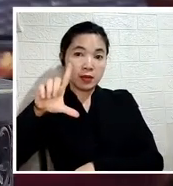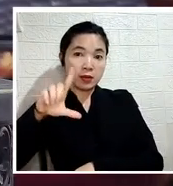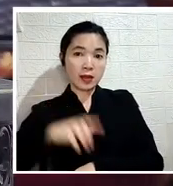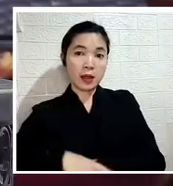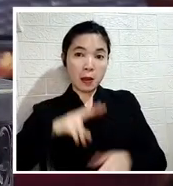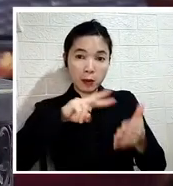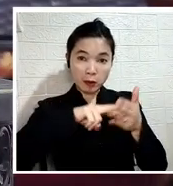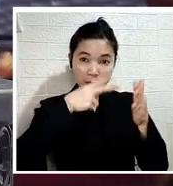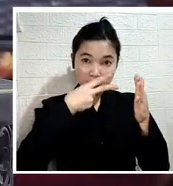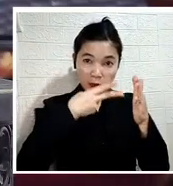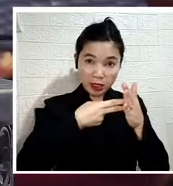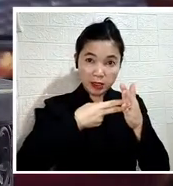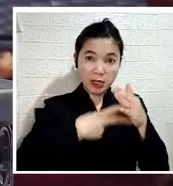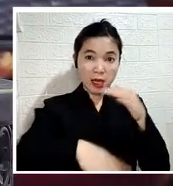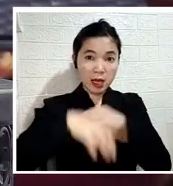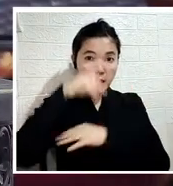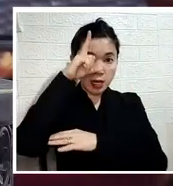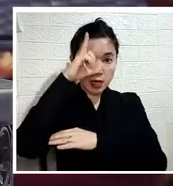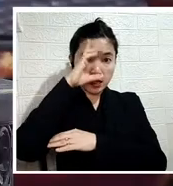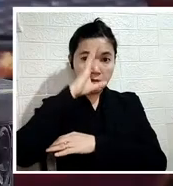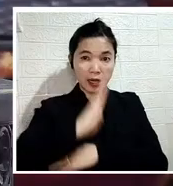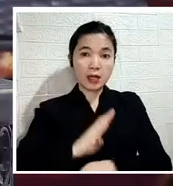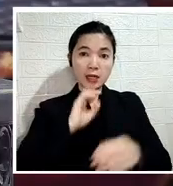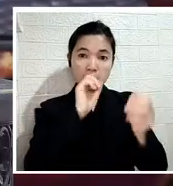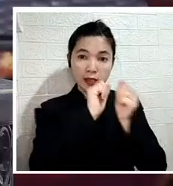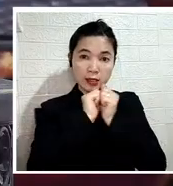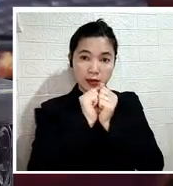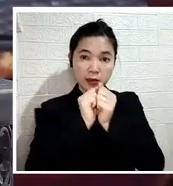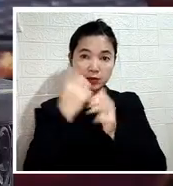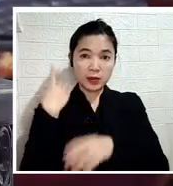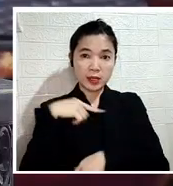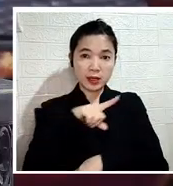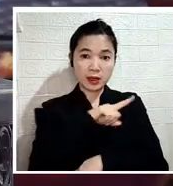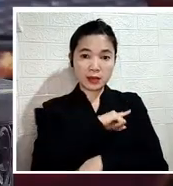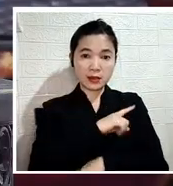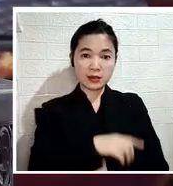means God is with us."